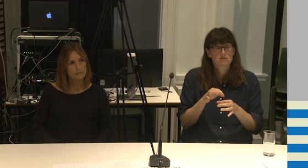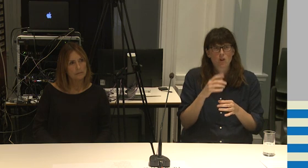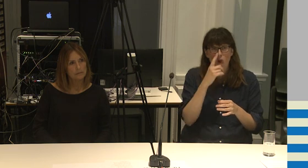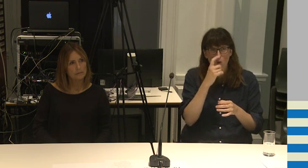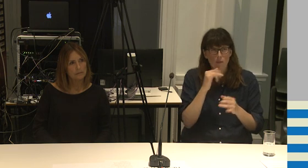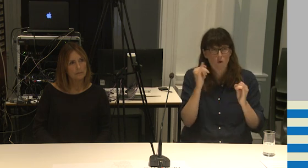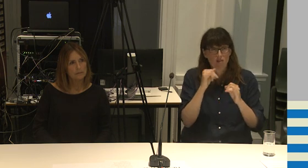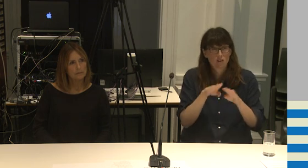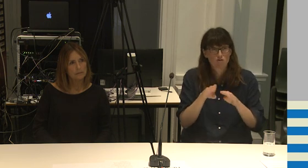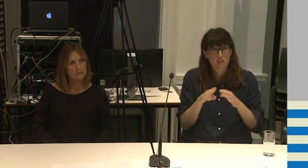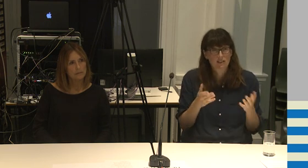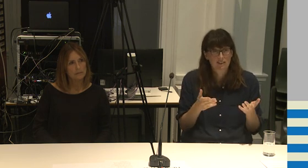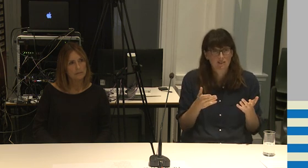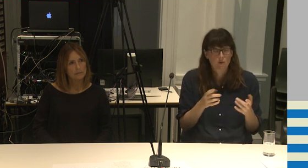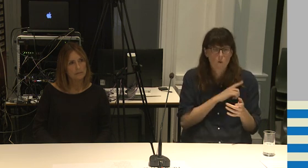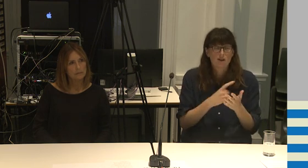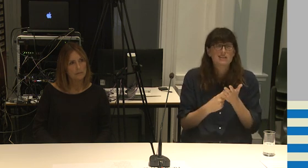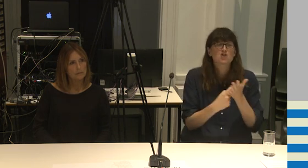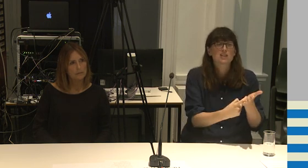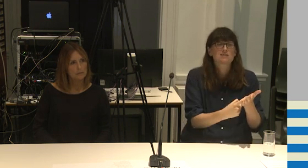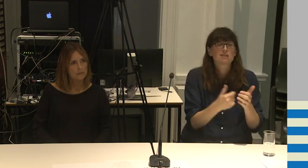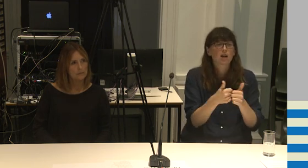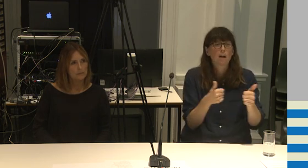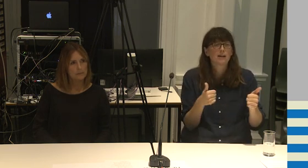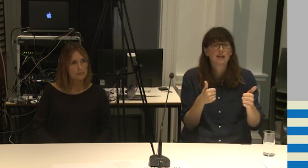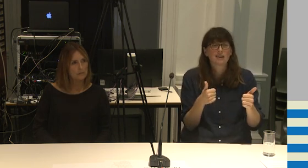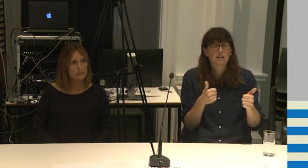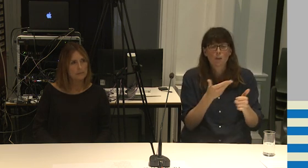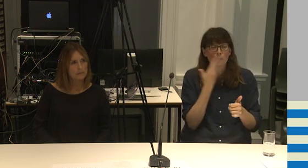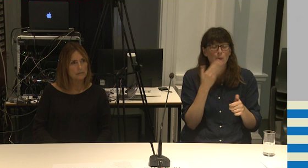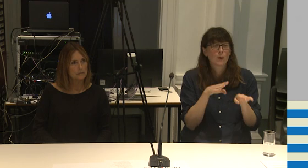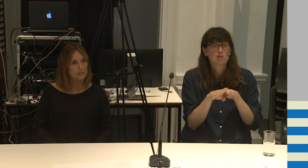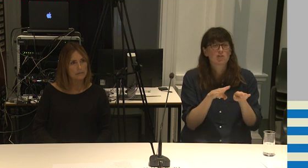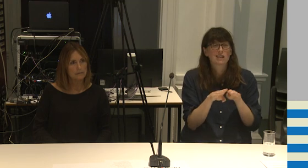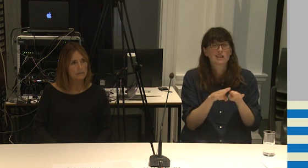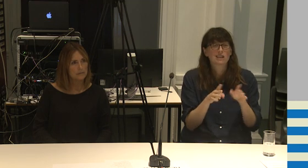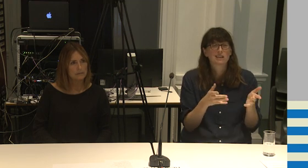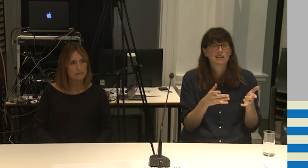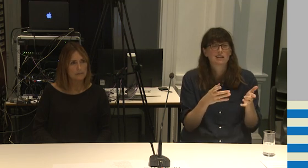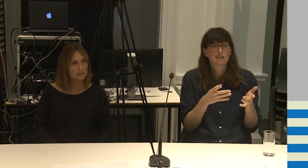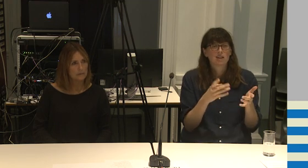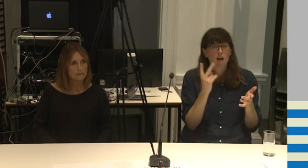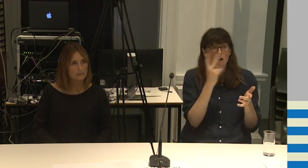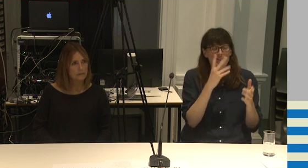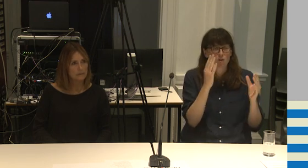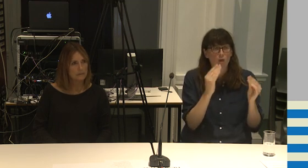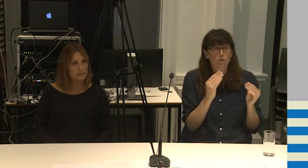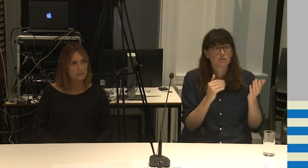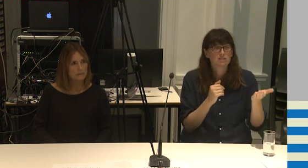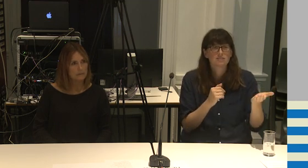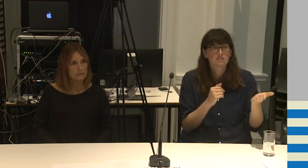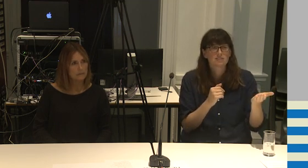could be awful. That's the other thing. They suggested a company that didn't even do training on vision loss, as